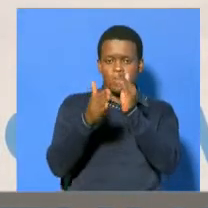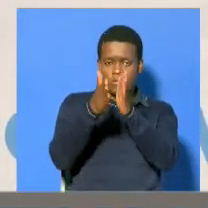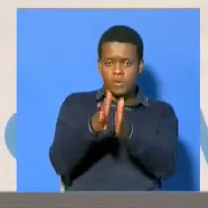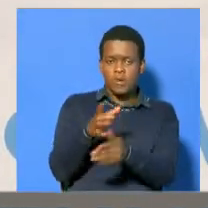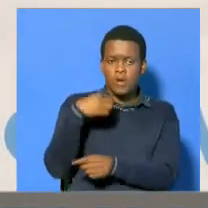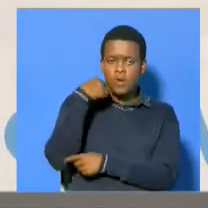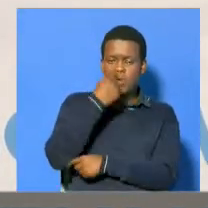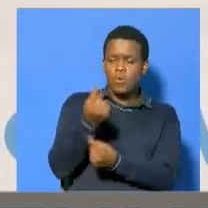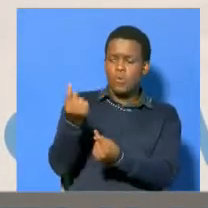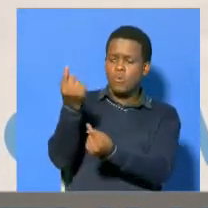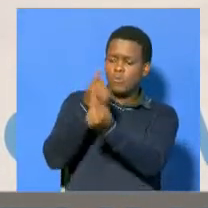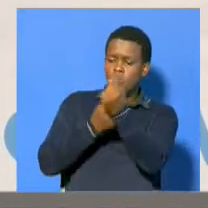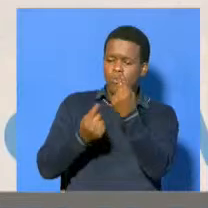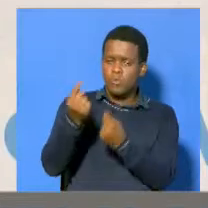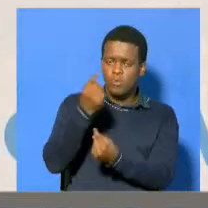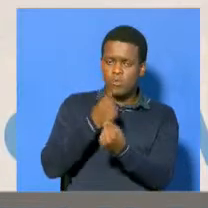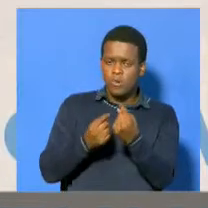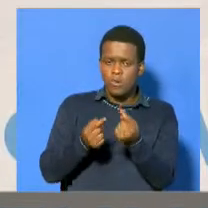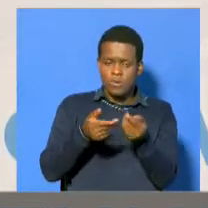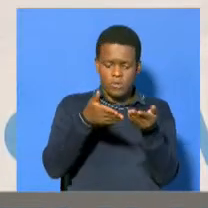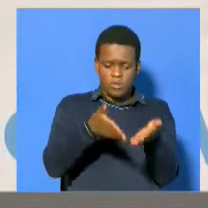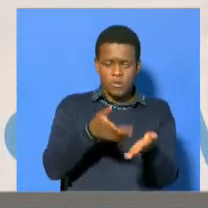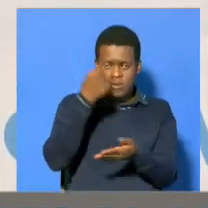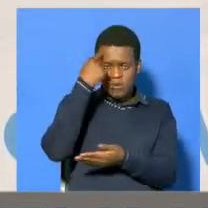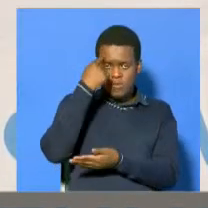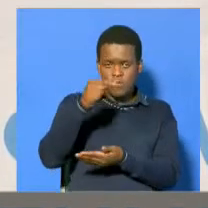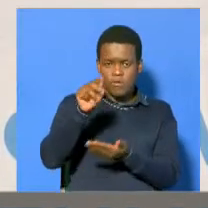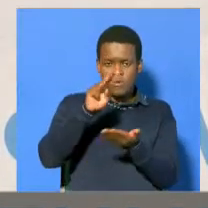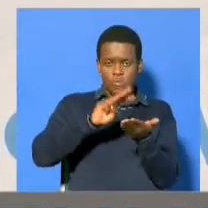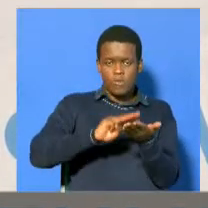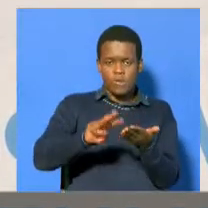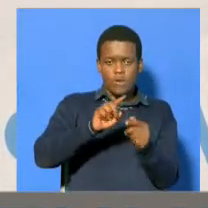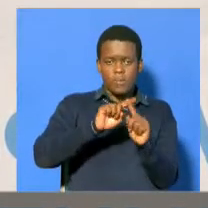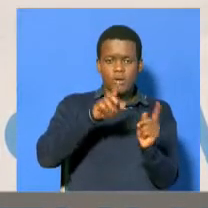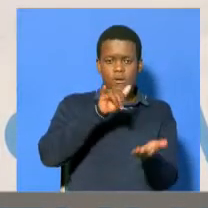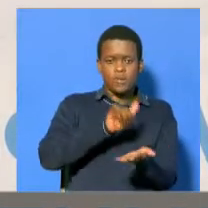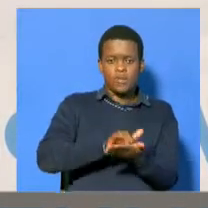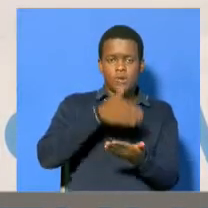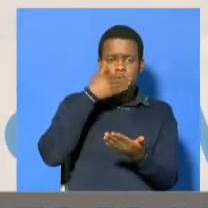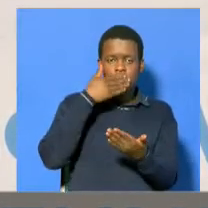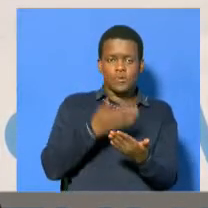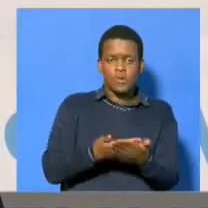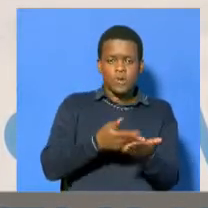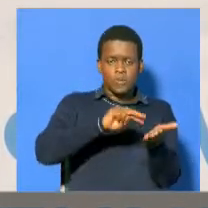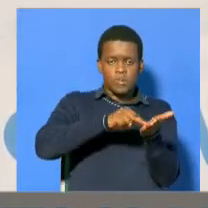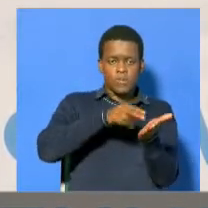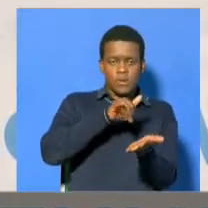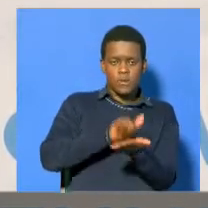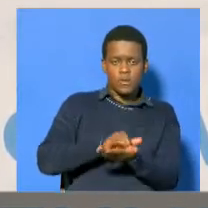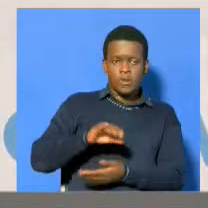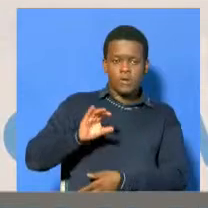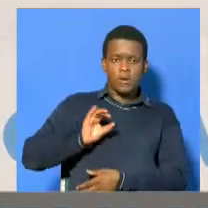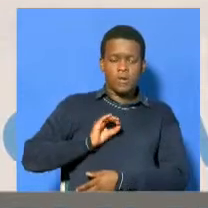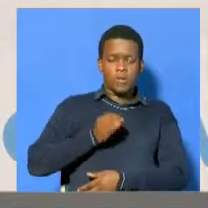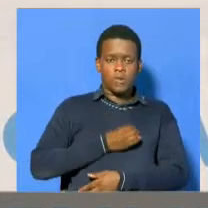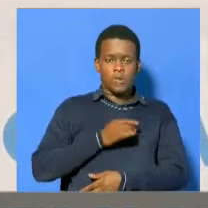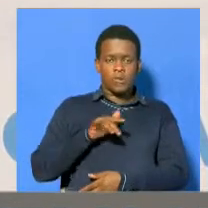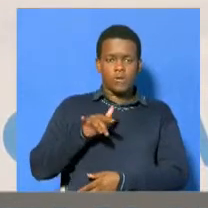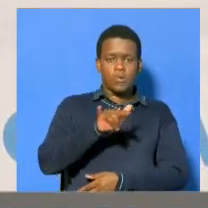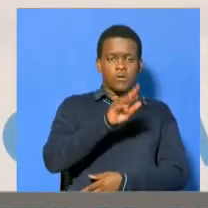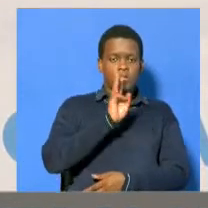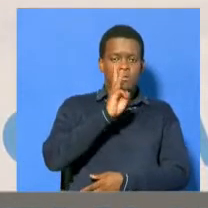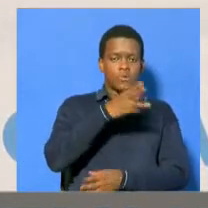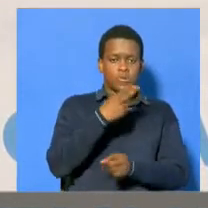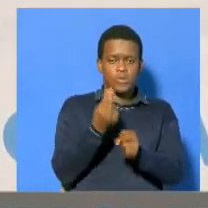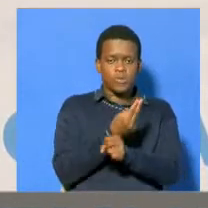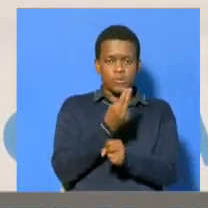here for about a week. It's very good because it means that our airlines are going to be, you know, like utilized by all these